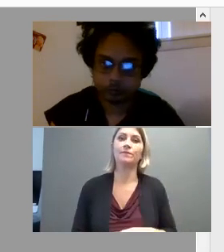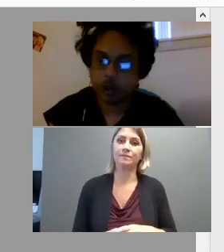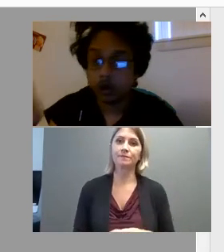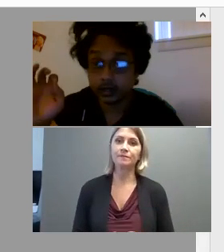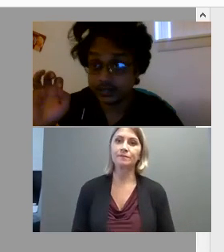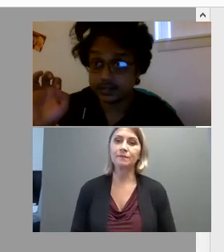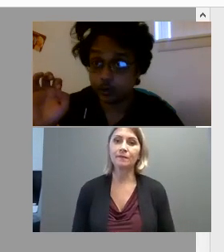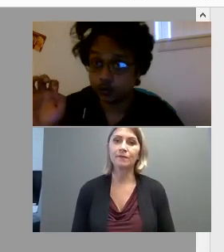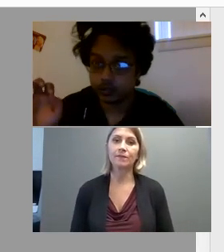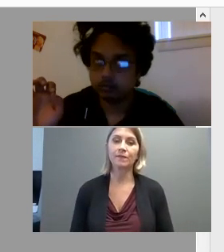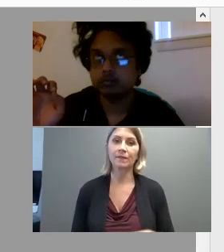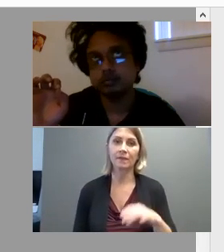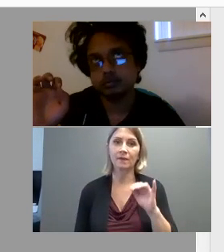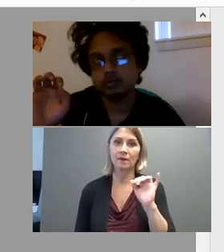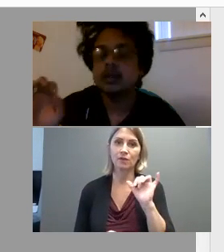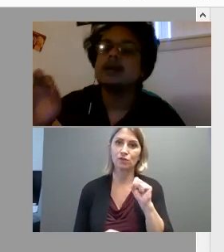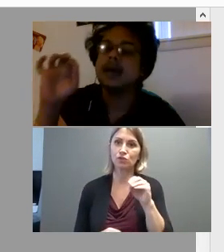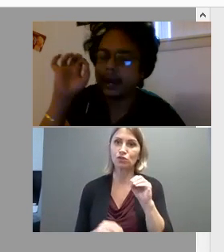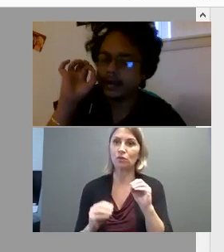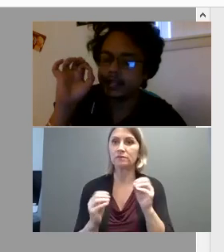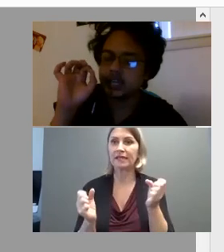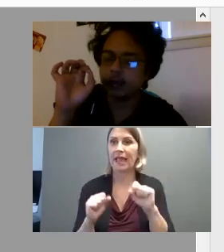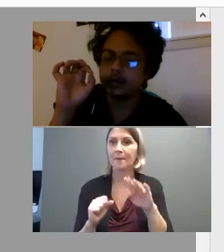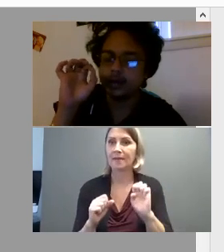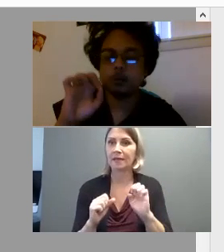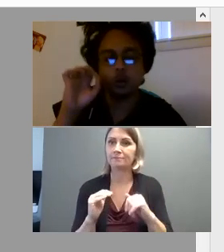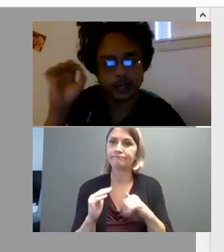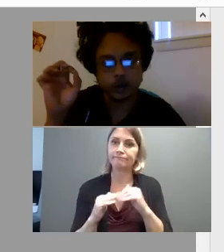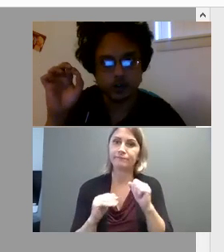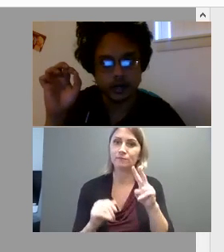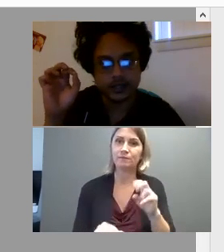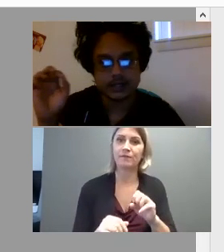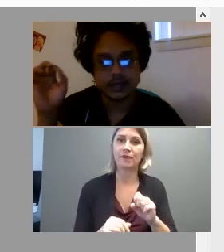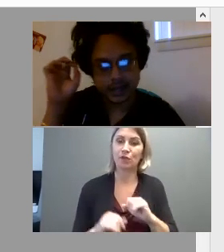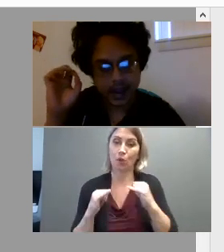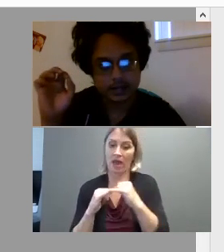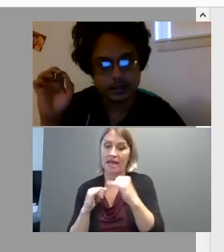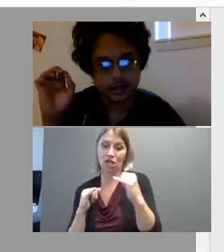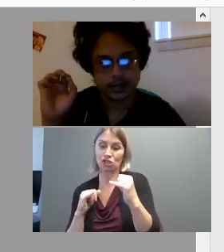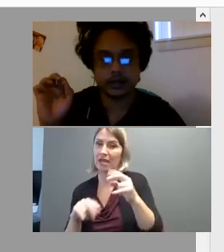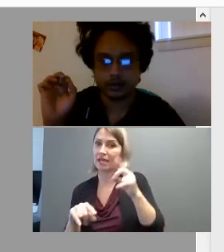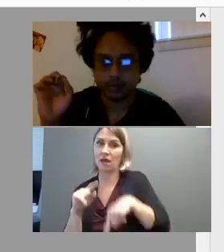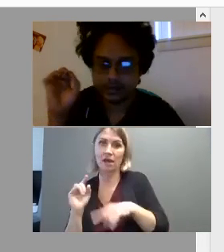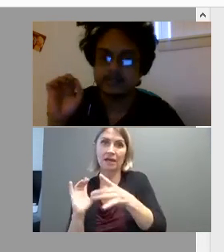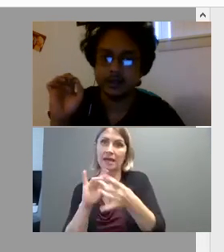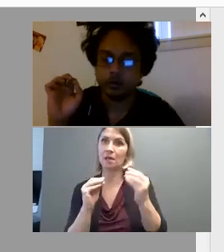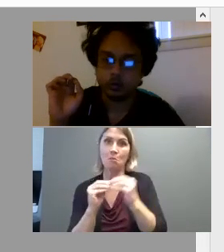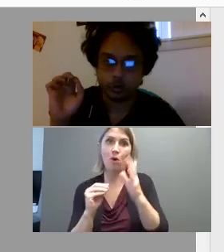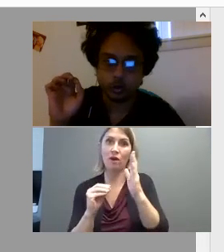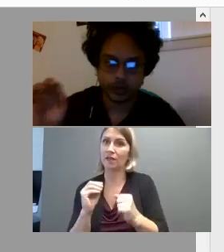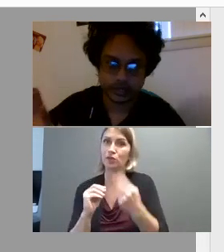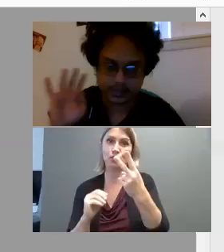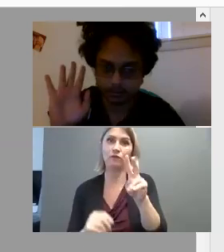vertices or less than two vertices. An edge cannot connect more than two vertices. It can connect less